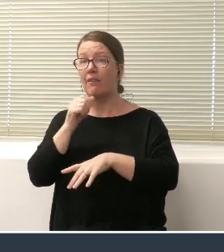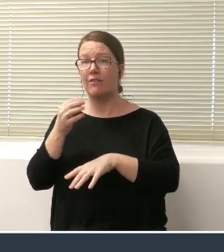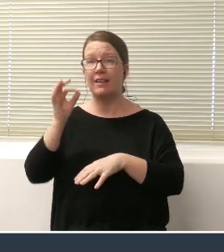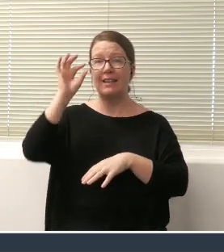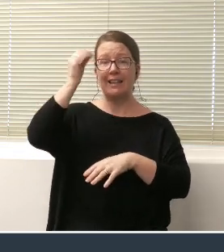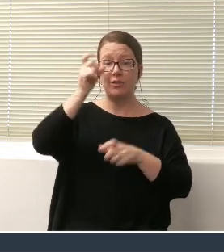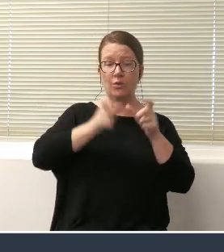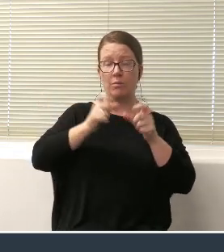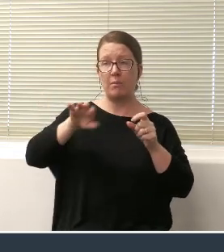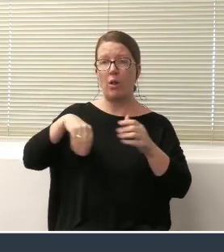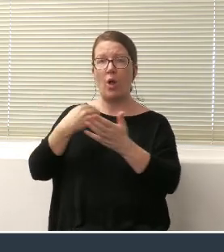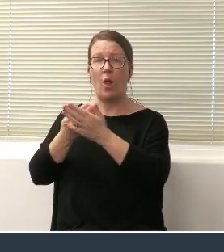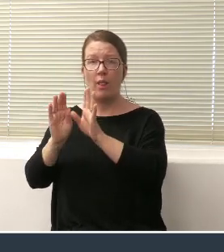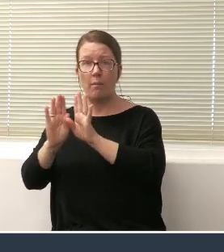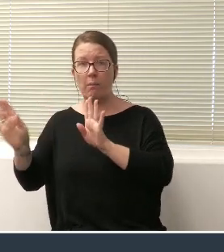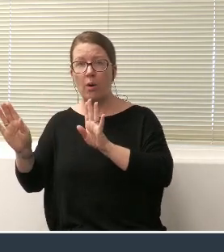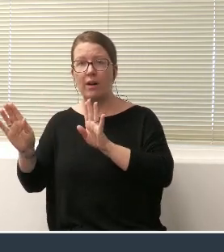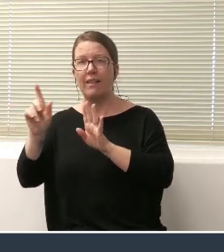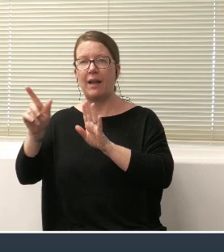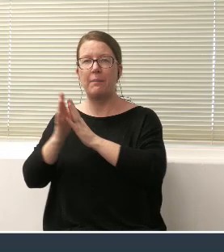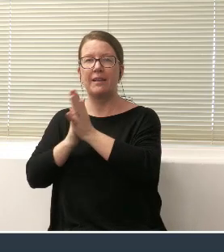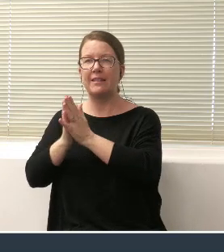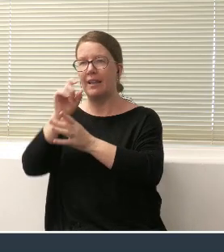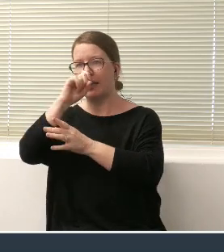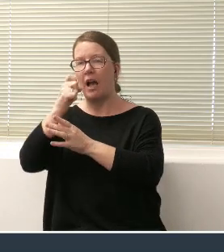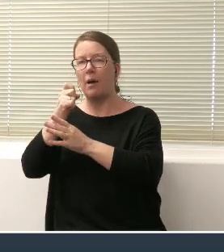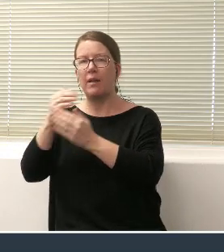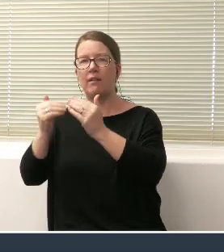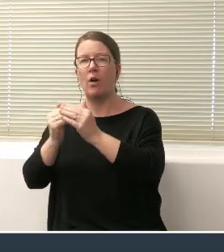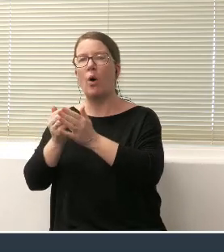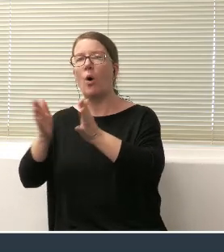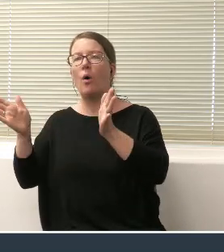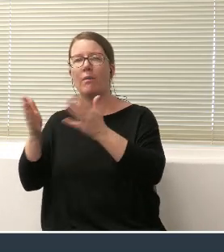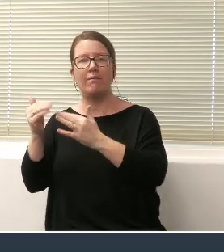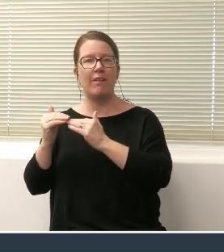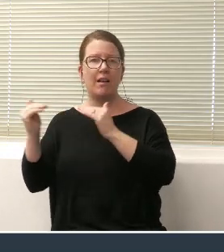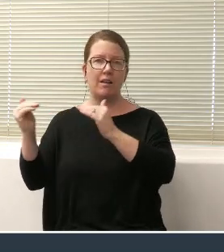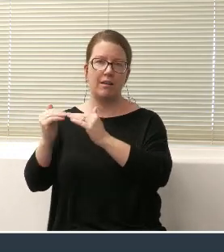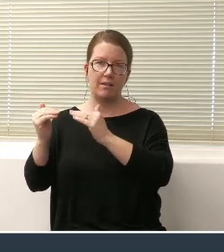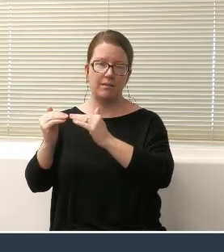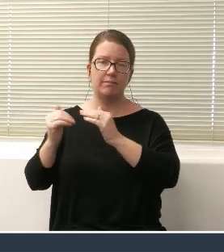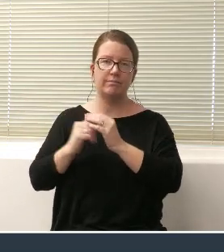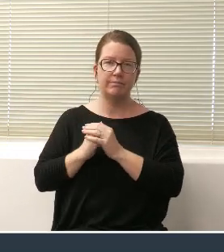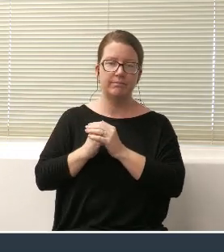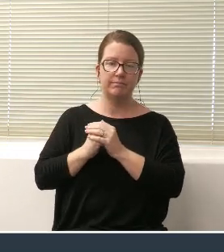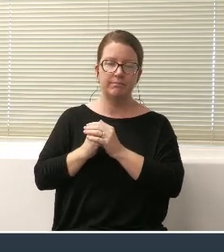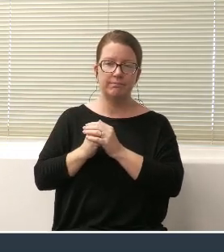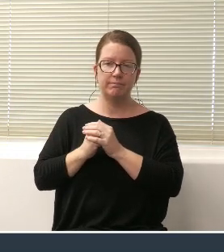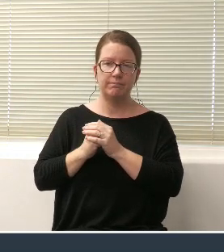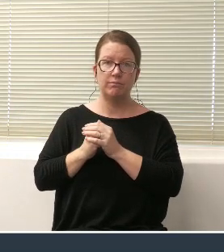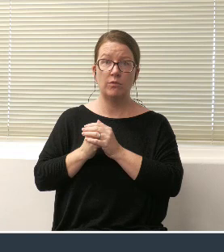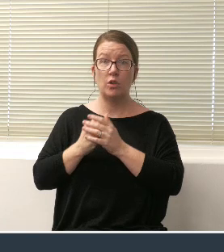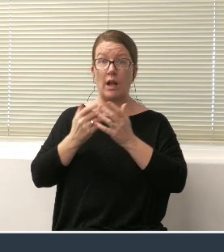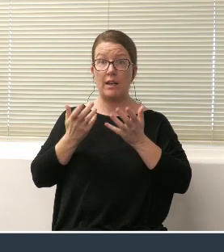competing demands of a councillor. Yeah. So on that note, have we got to the point where we know how many